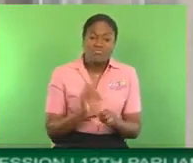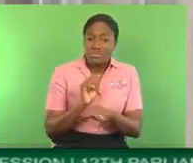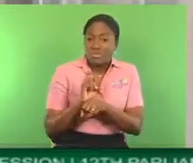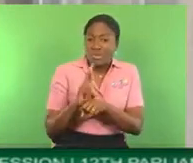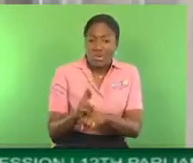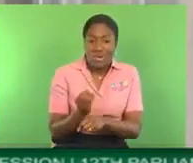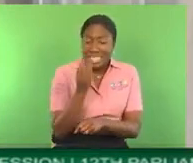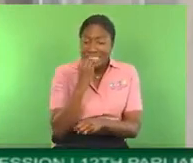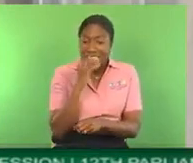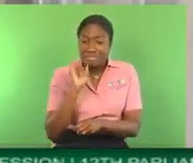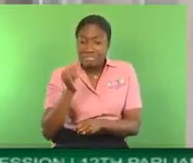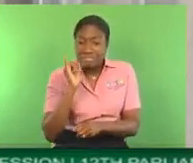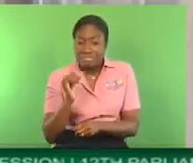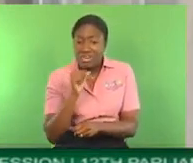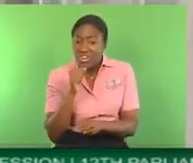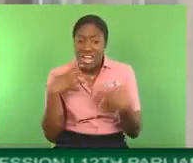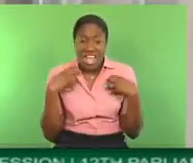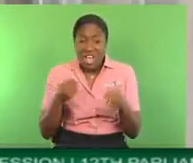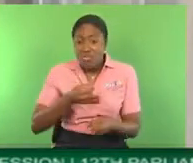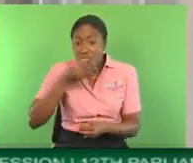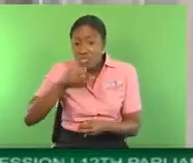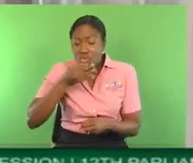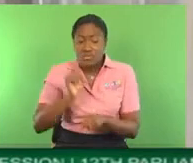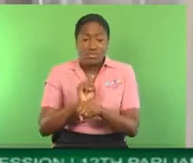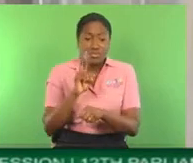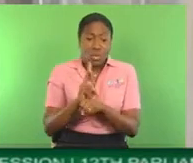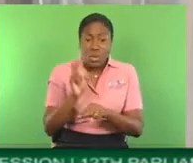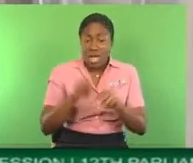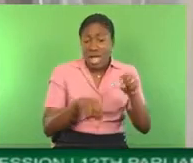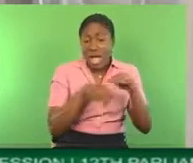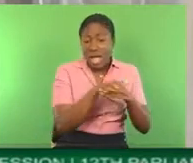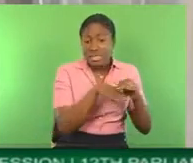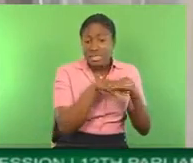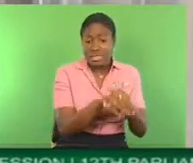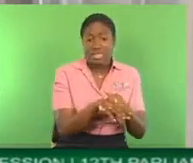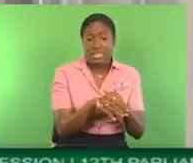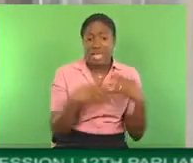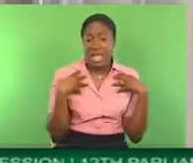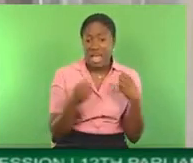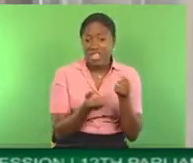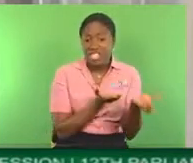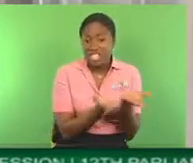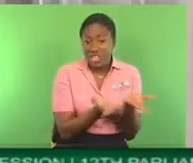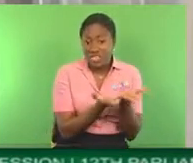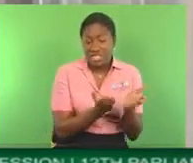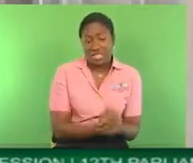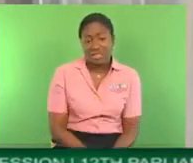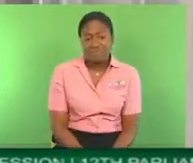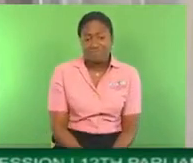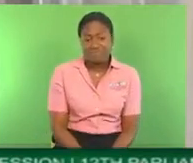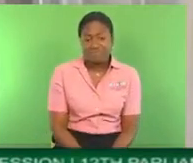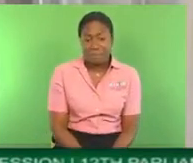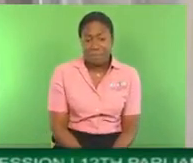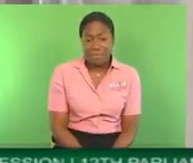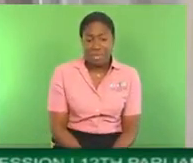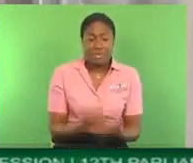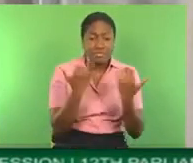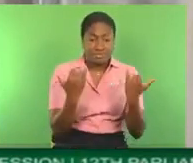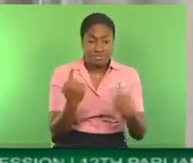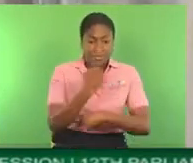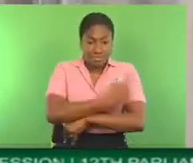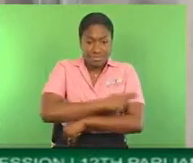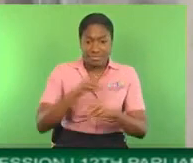unhealthy dietary practices and have limited access to health services. Now, Madam Speaker, today is a